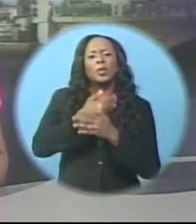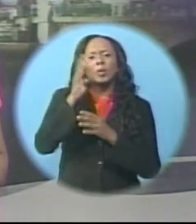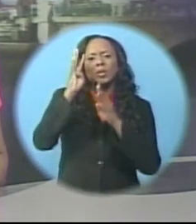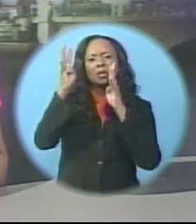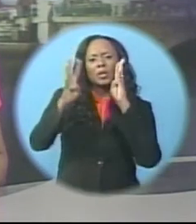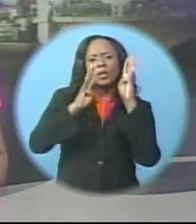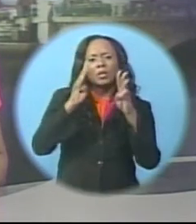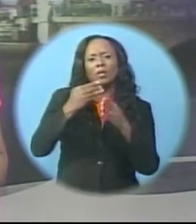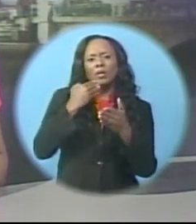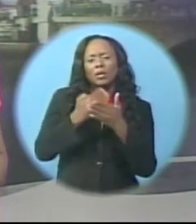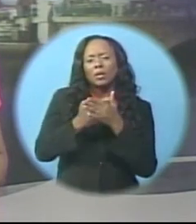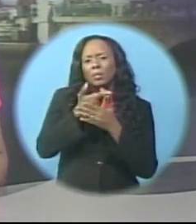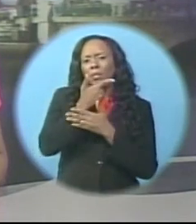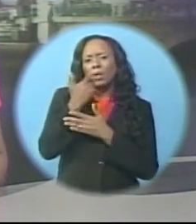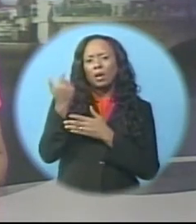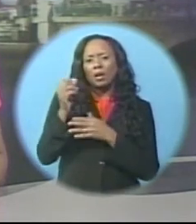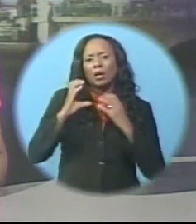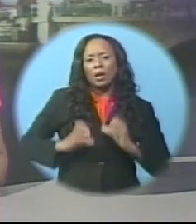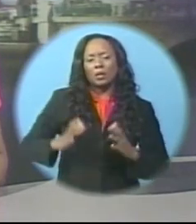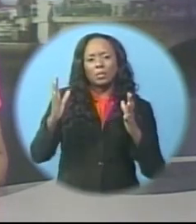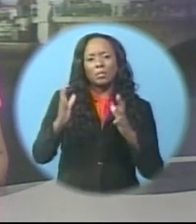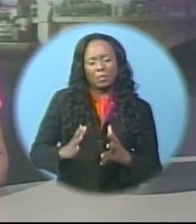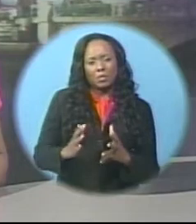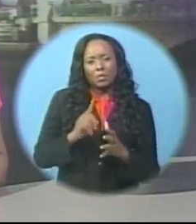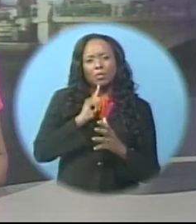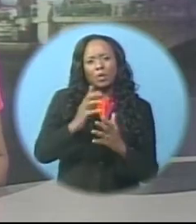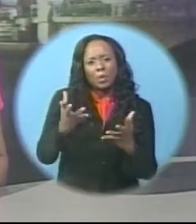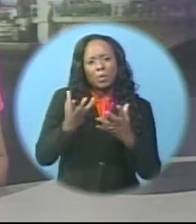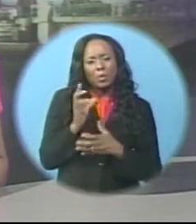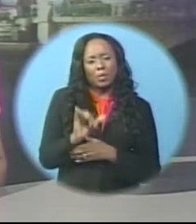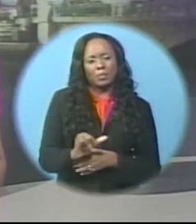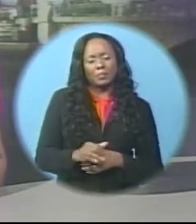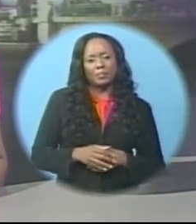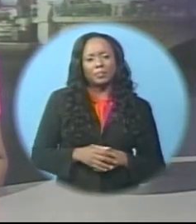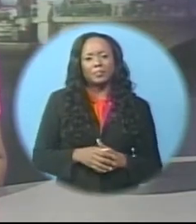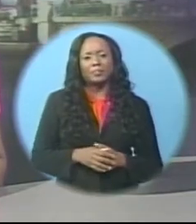says the initiative was created in response to their customers' feedback.